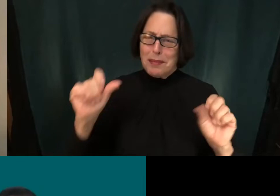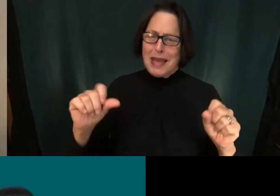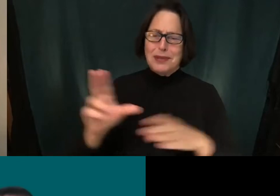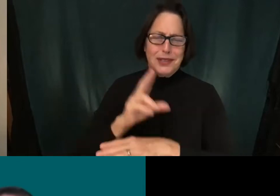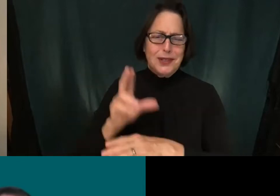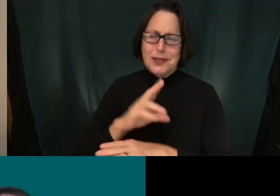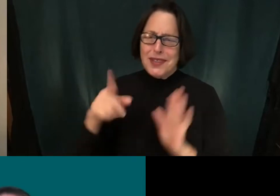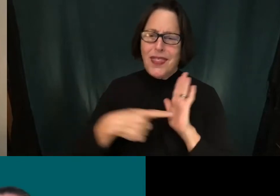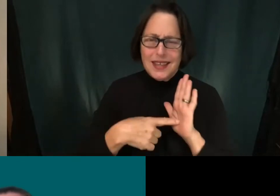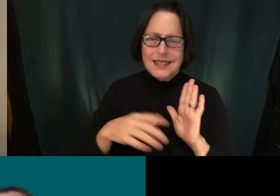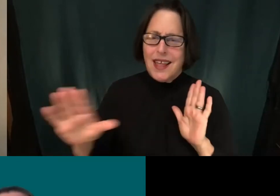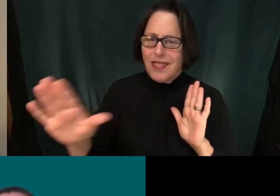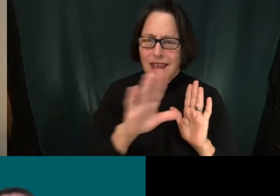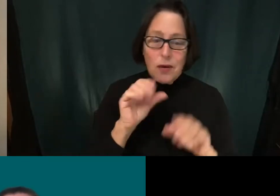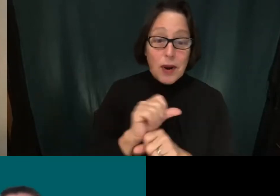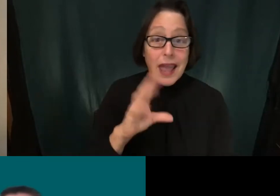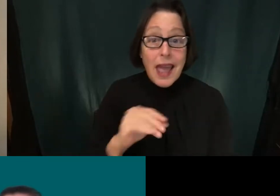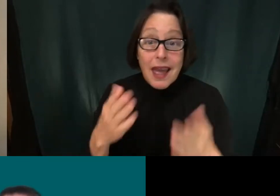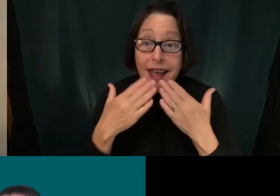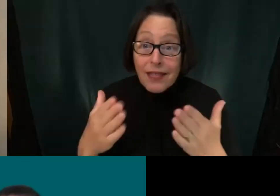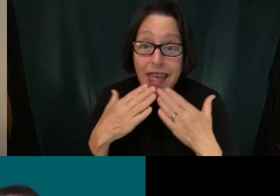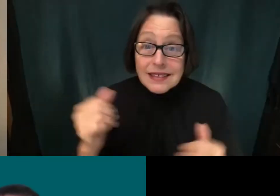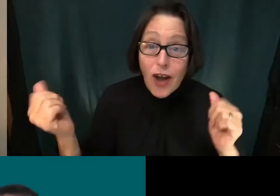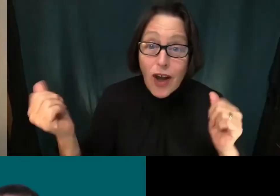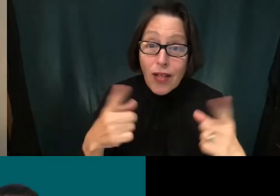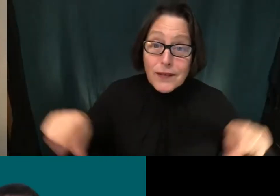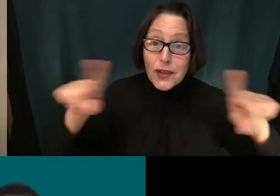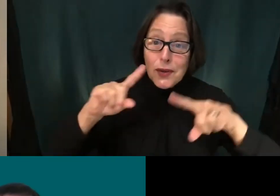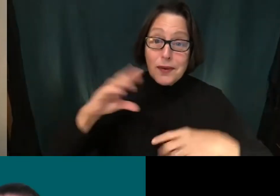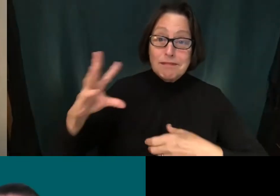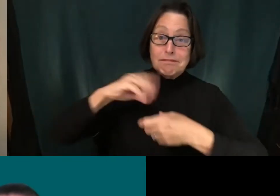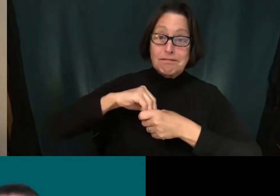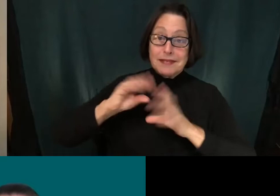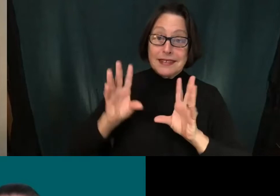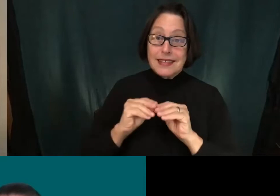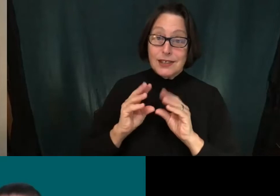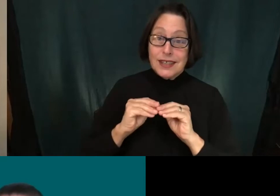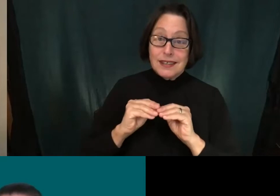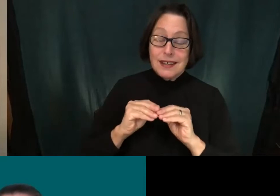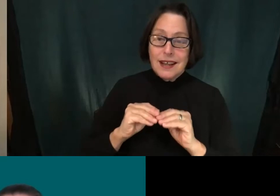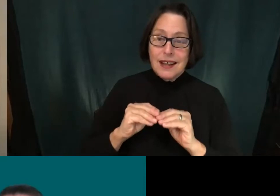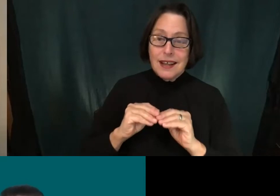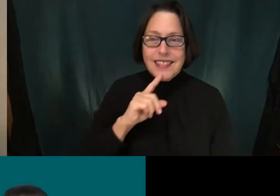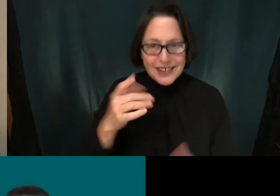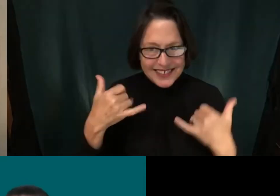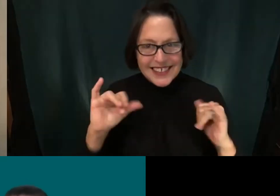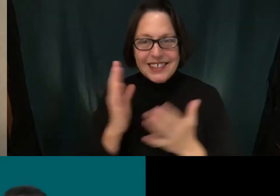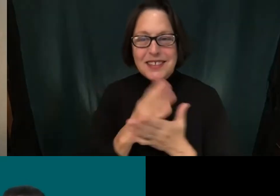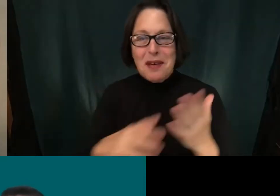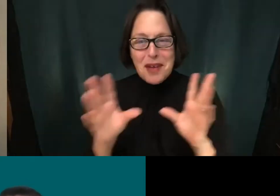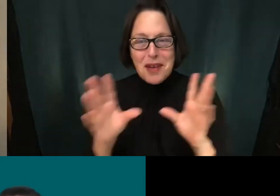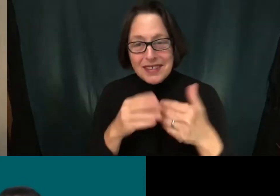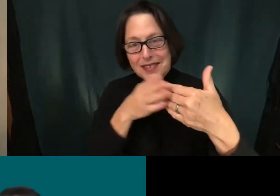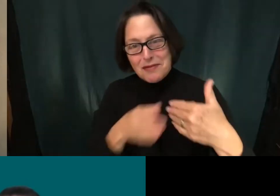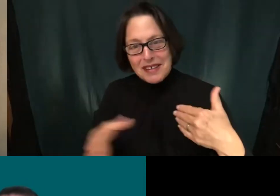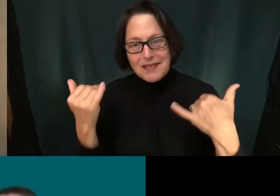their work. Yeah, and thank you to all of you for attending our session. There is still some more conference to come the rest of